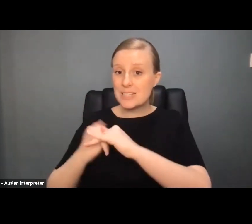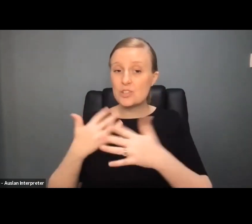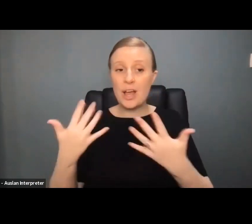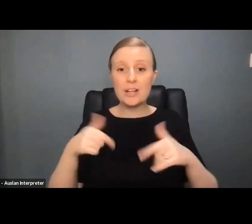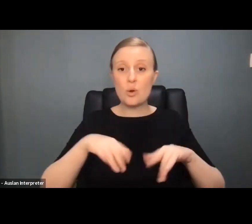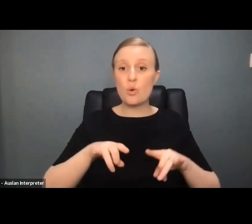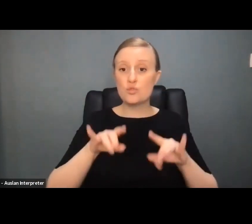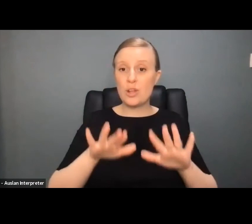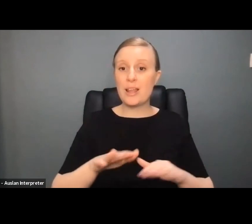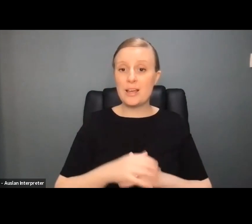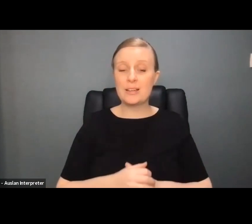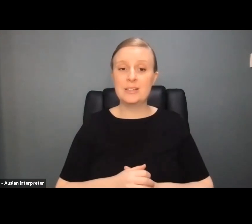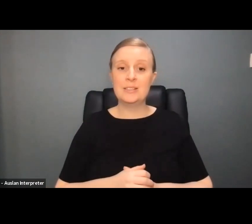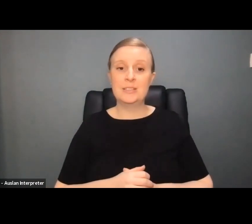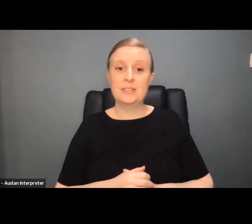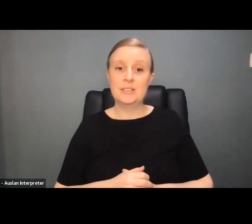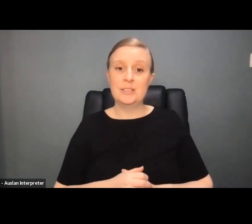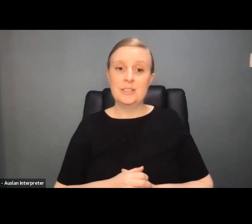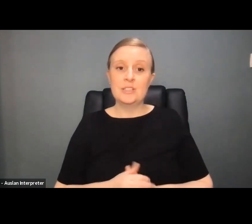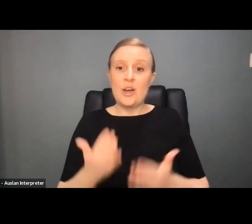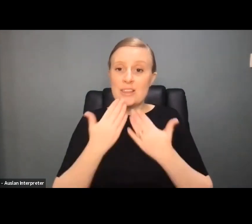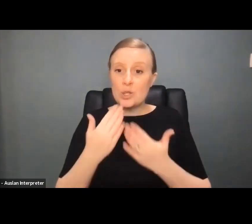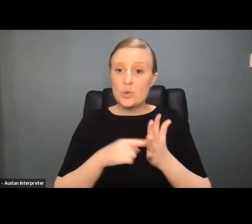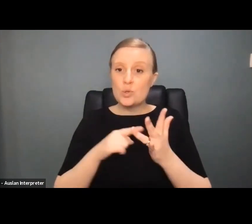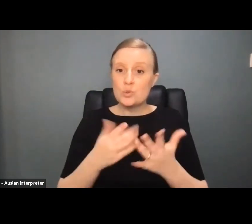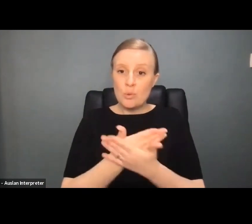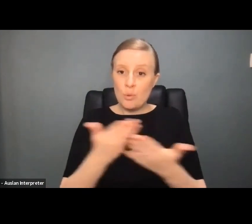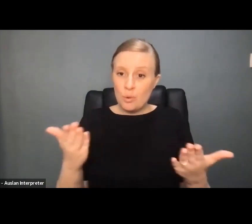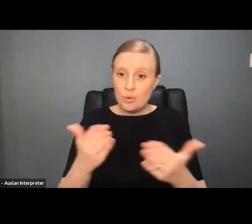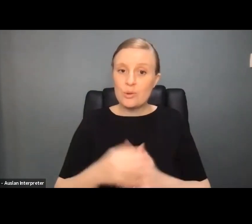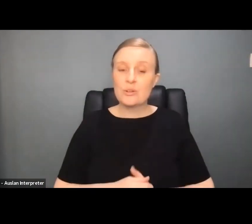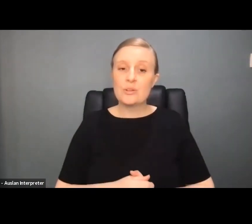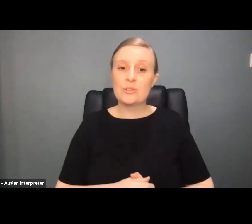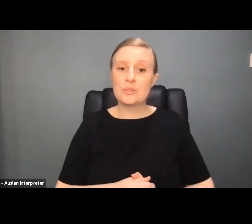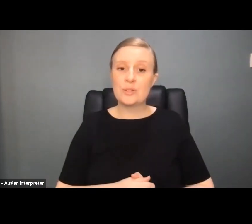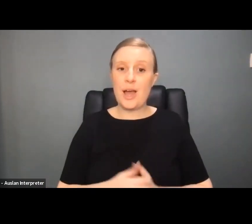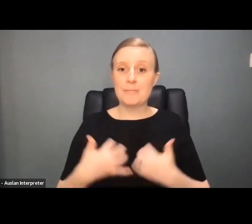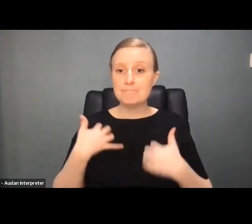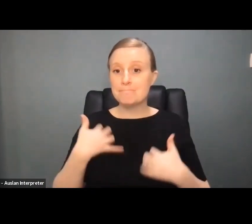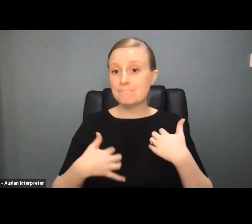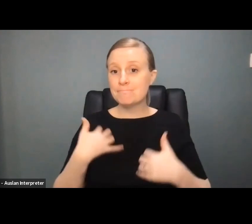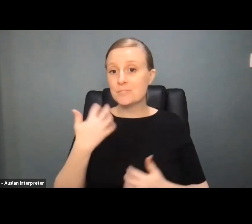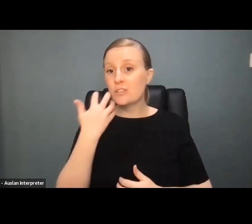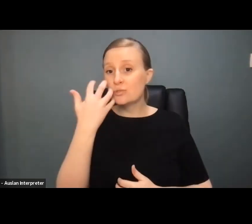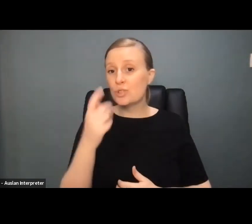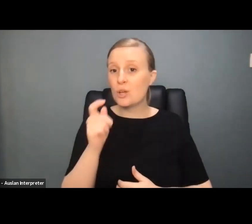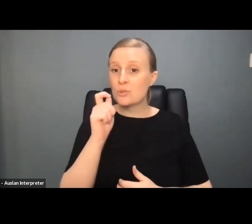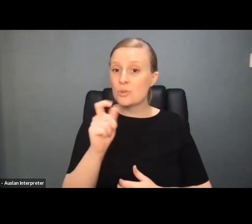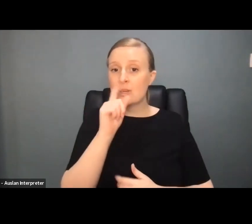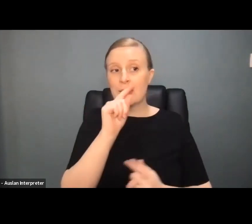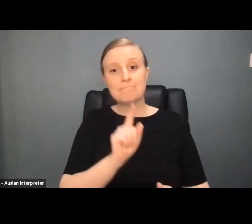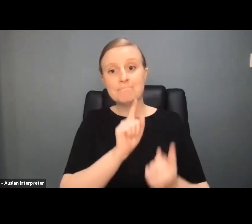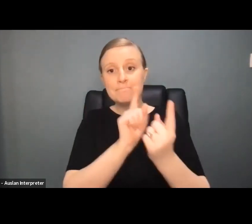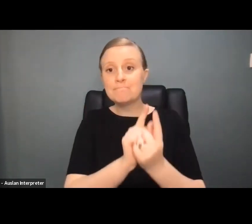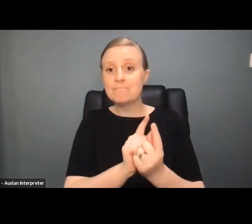I want to thank everybody and look forward to meeting you all in person in the near